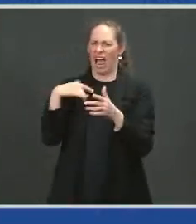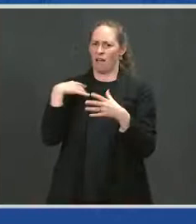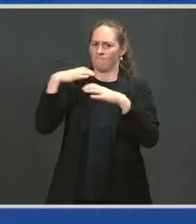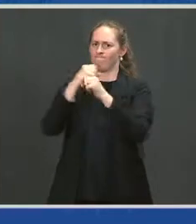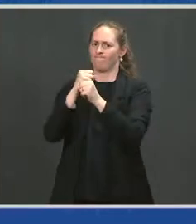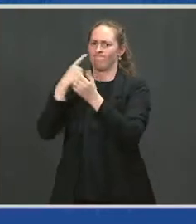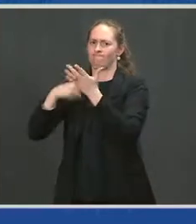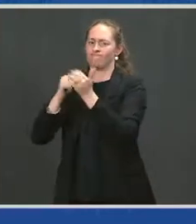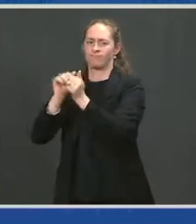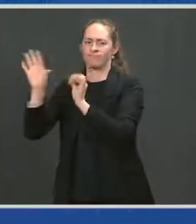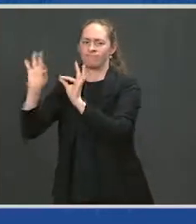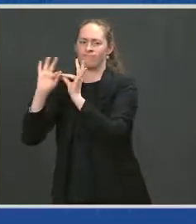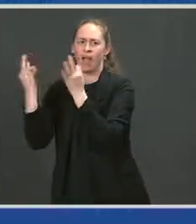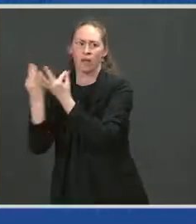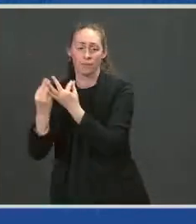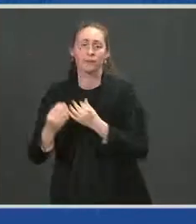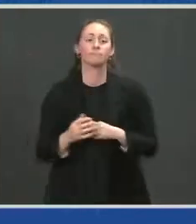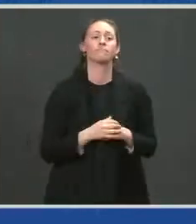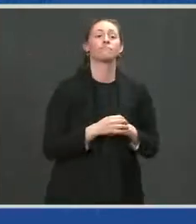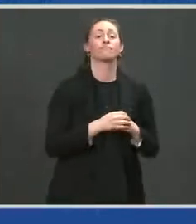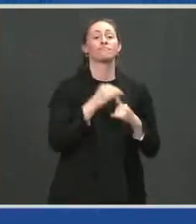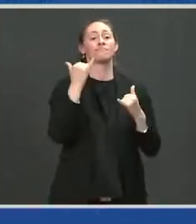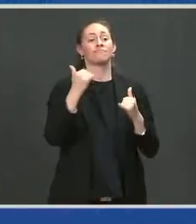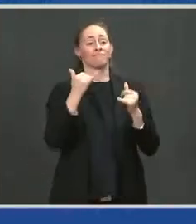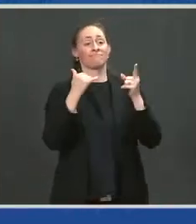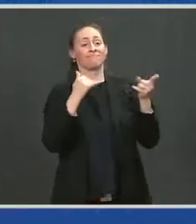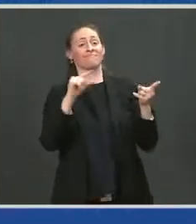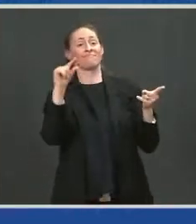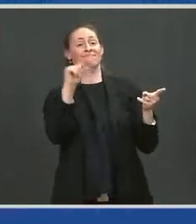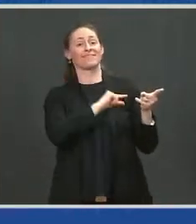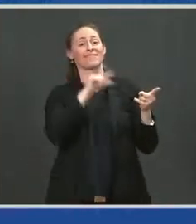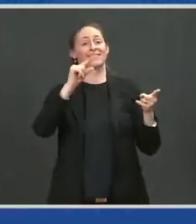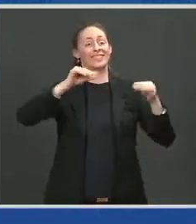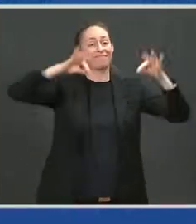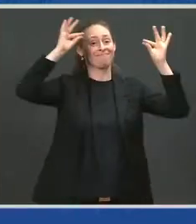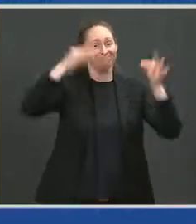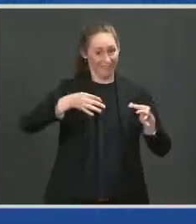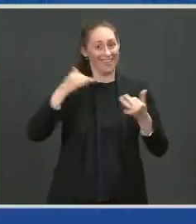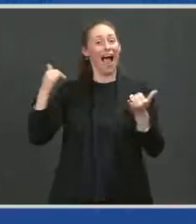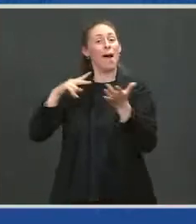verdict does not bring back George.